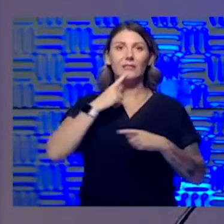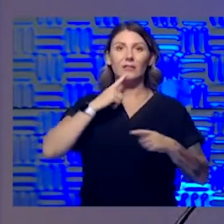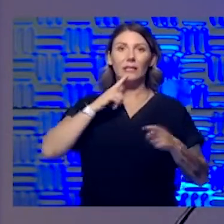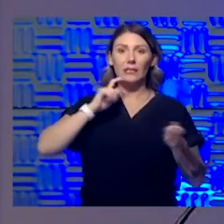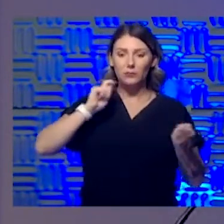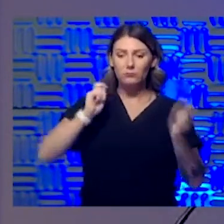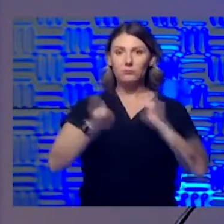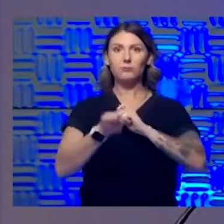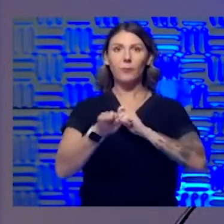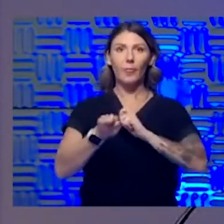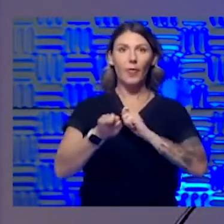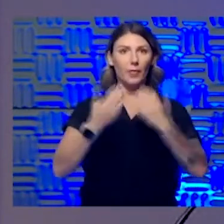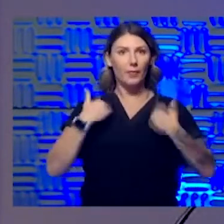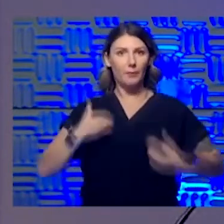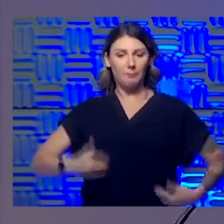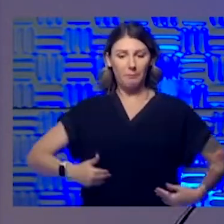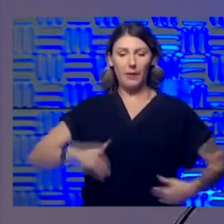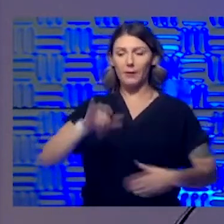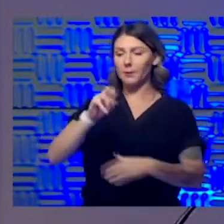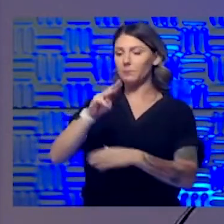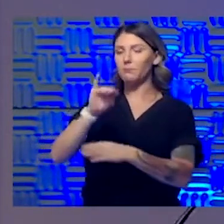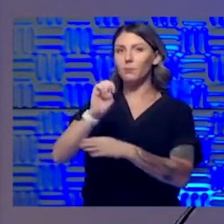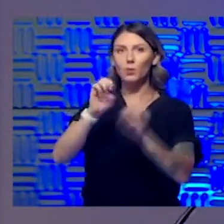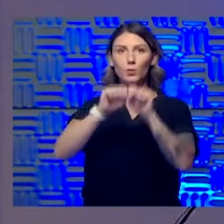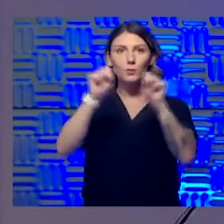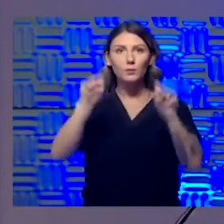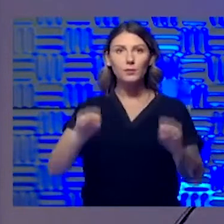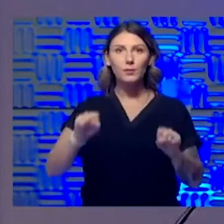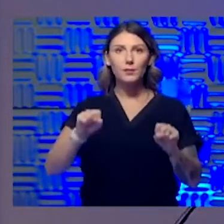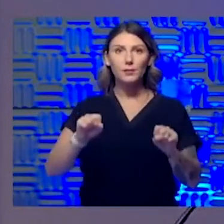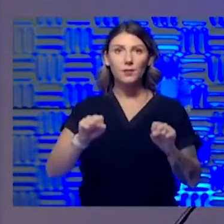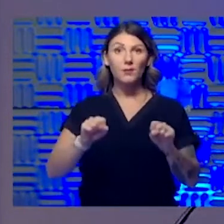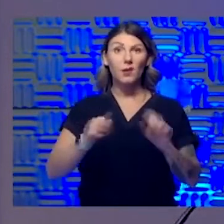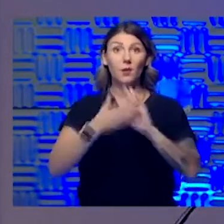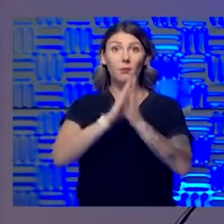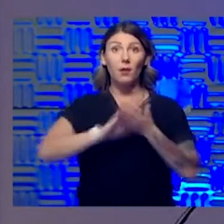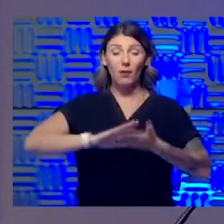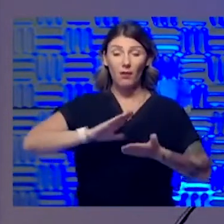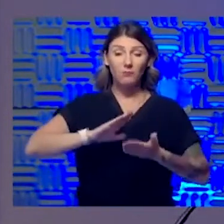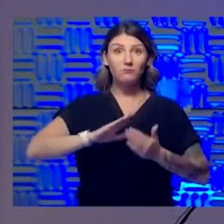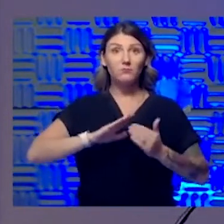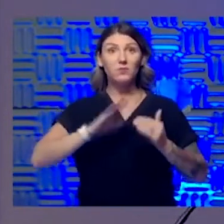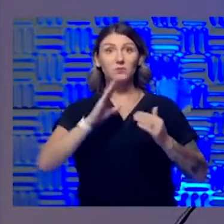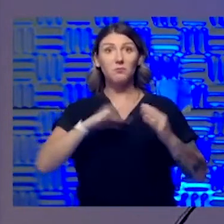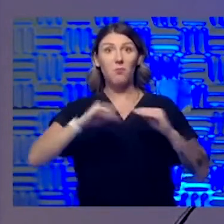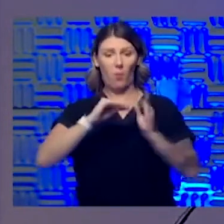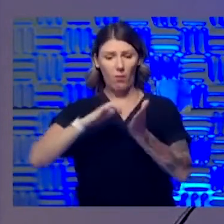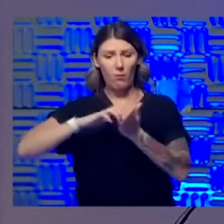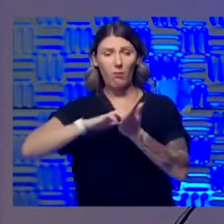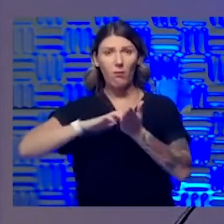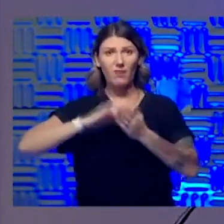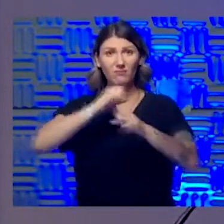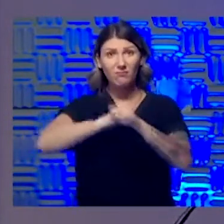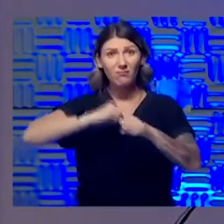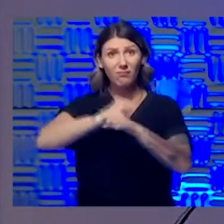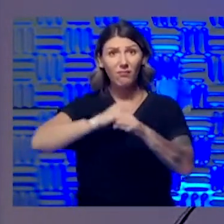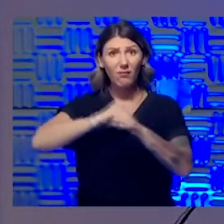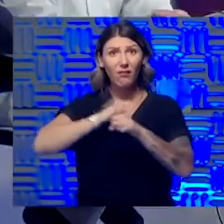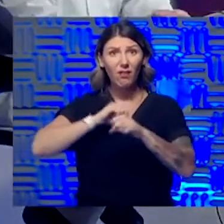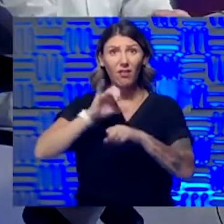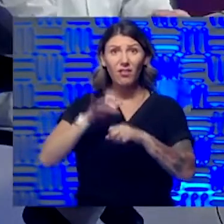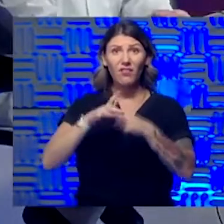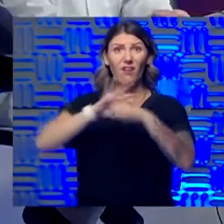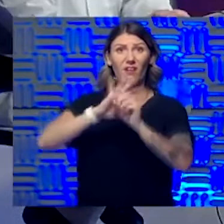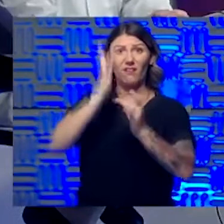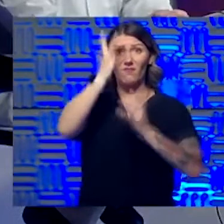immune system is that lowers its ability to fight the infection is obviously a concern.